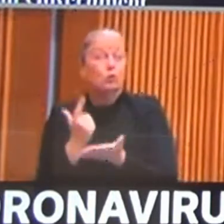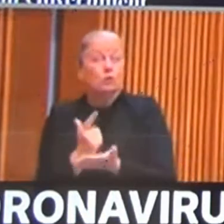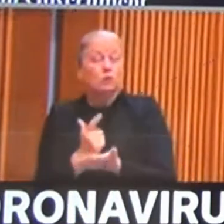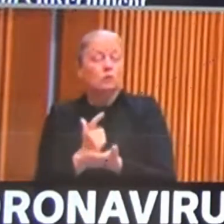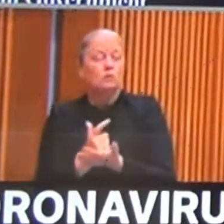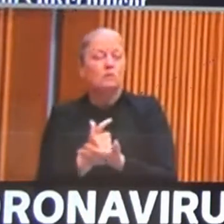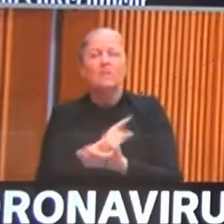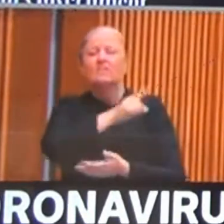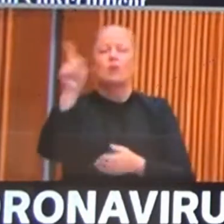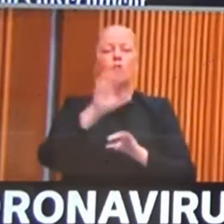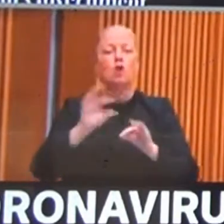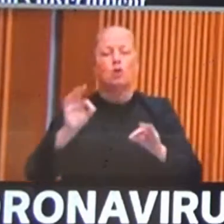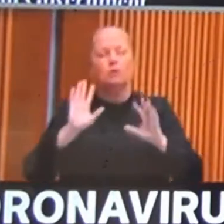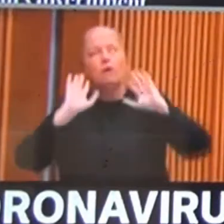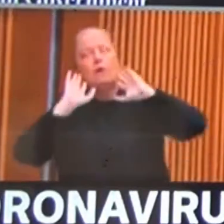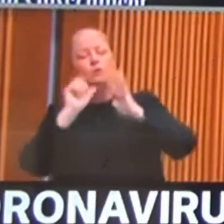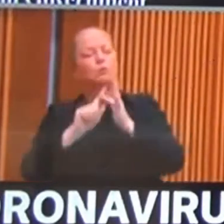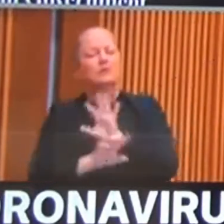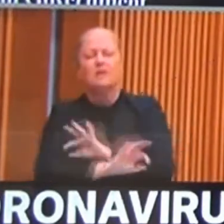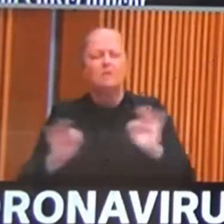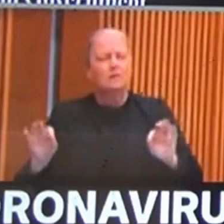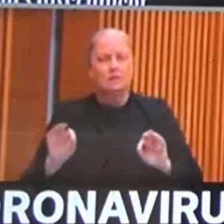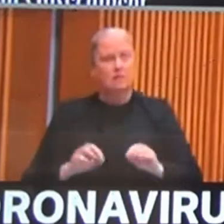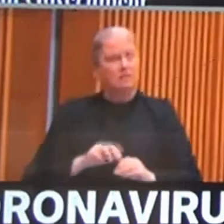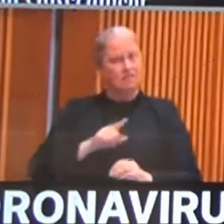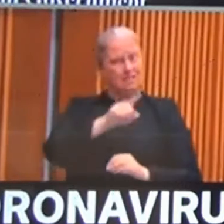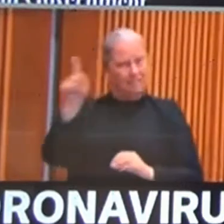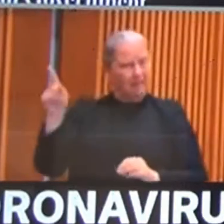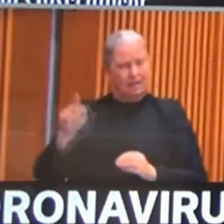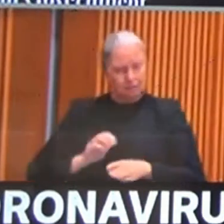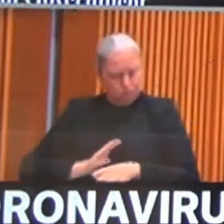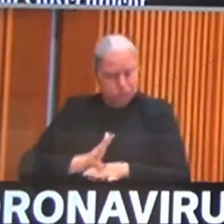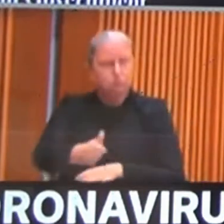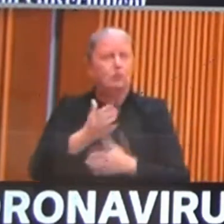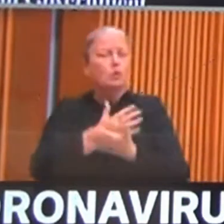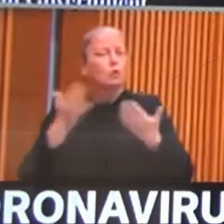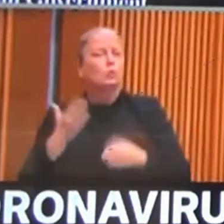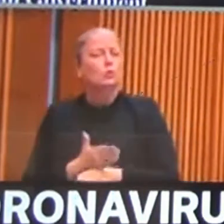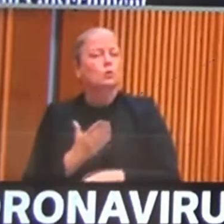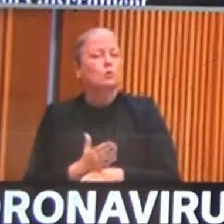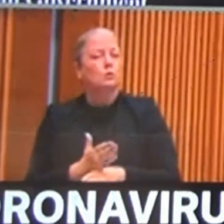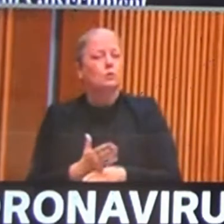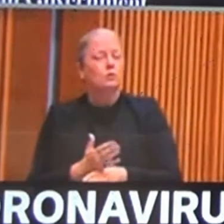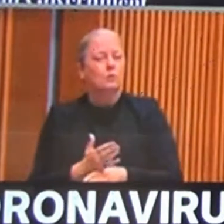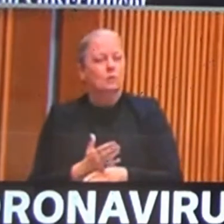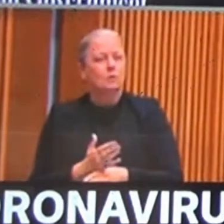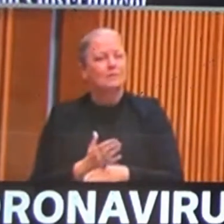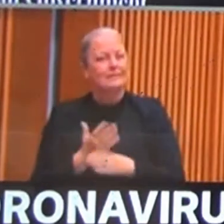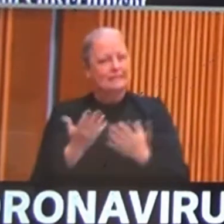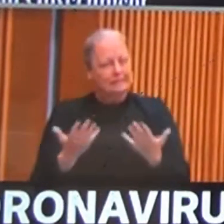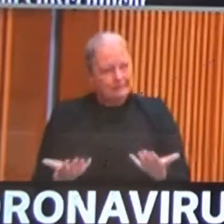not sitting back. They are doing an enormous number of things, and that's the agony that